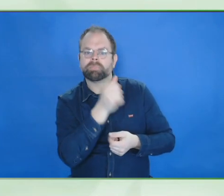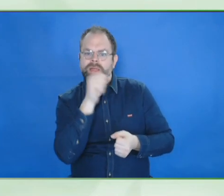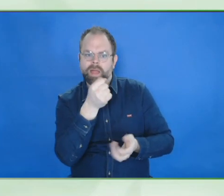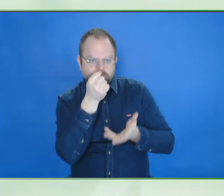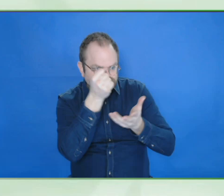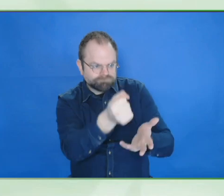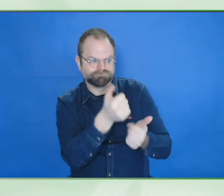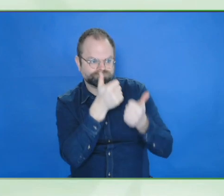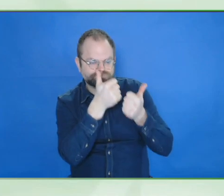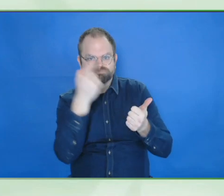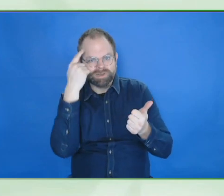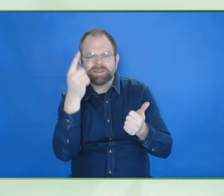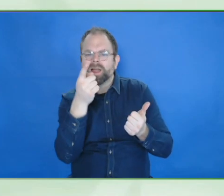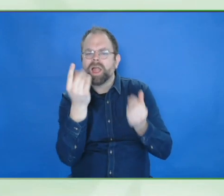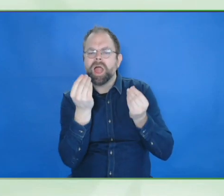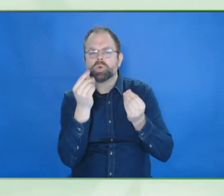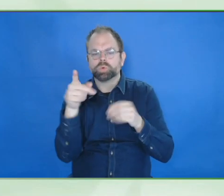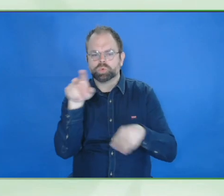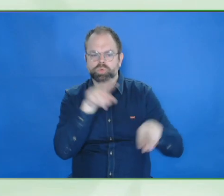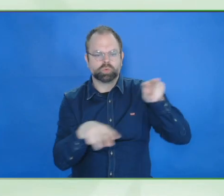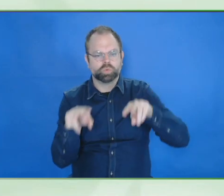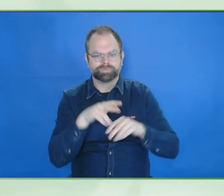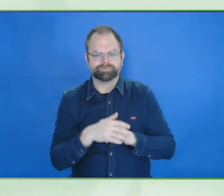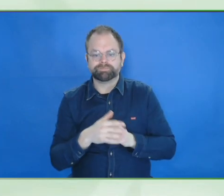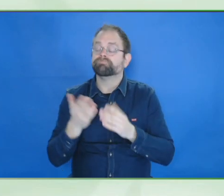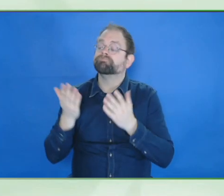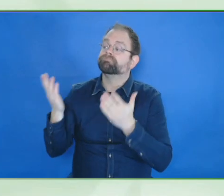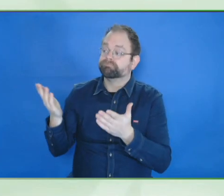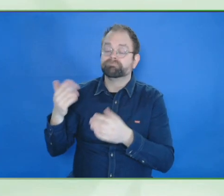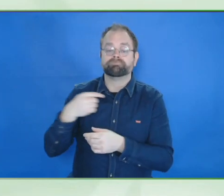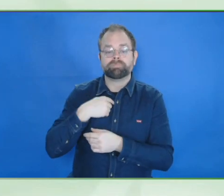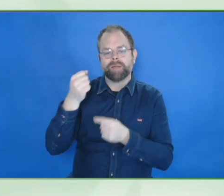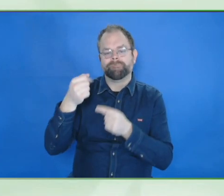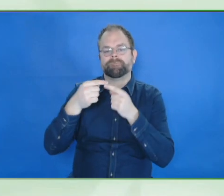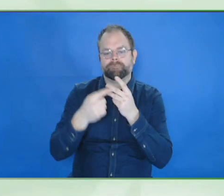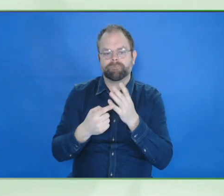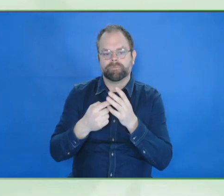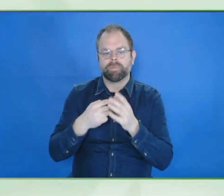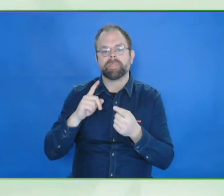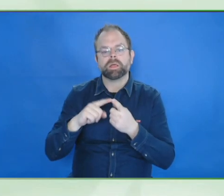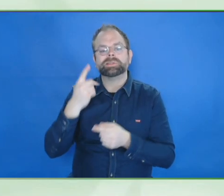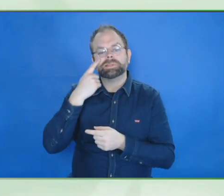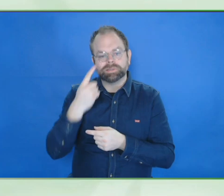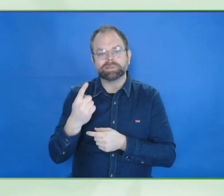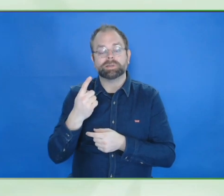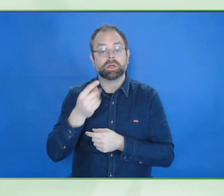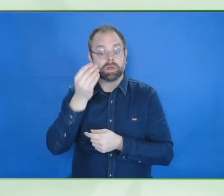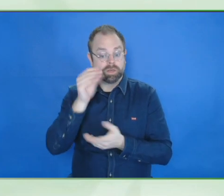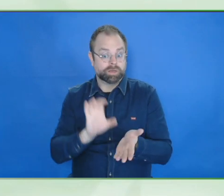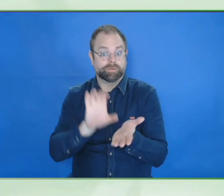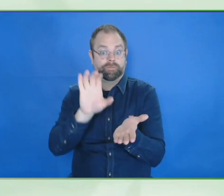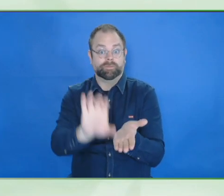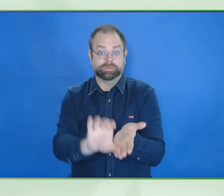the impact that we can have. And this is not something that is always very obvious with some startups. For example, a